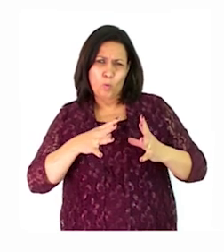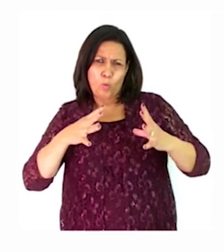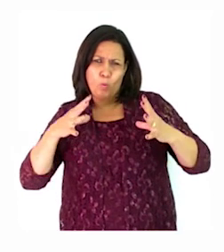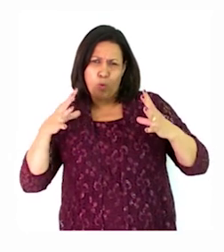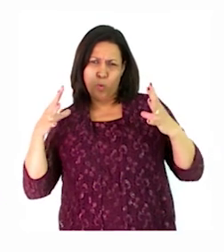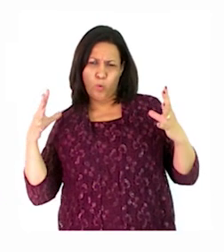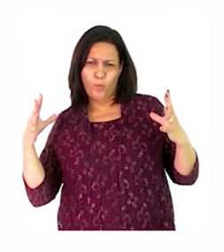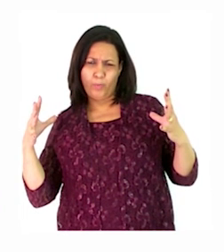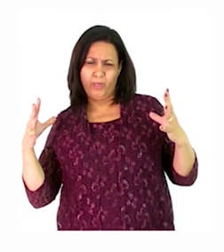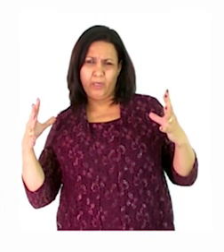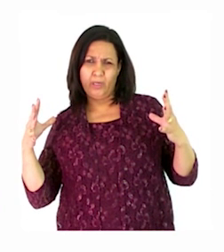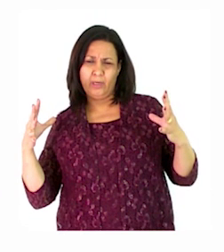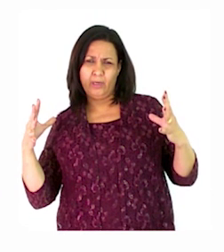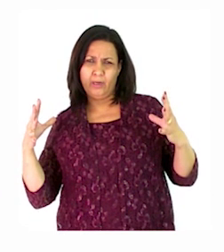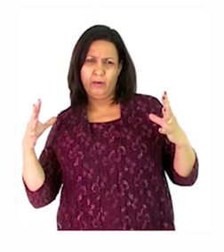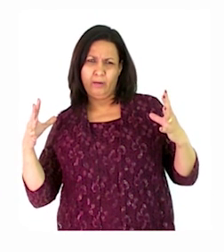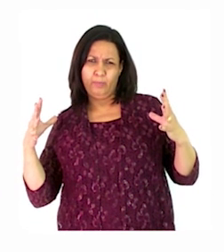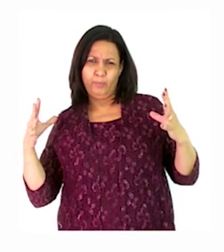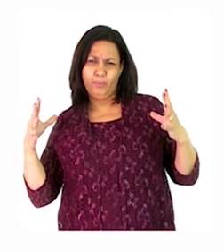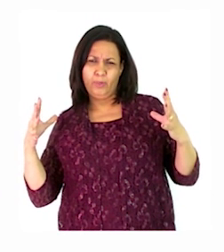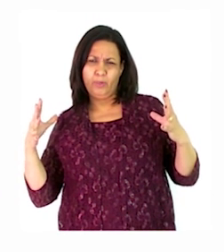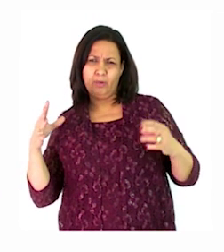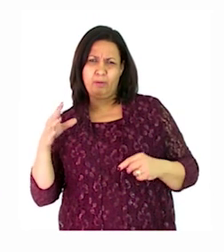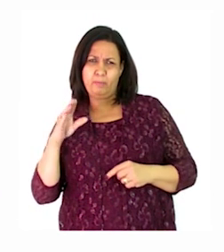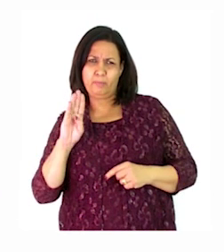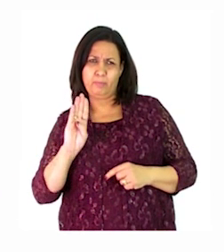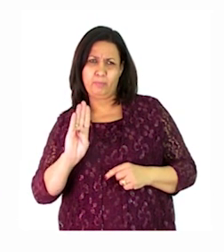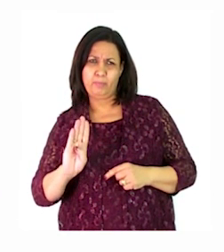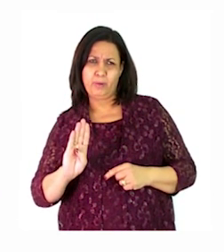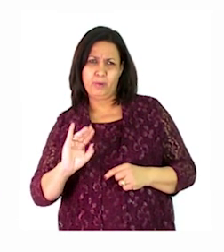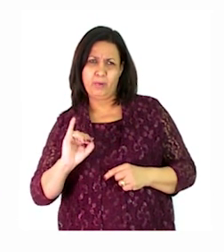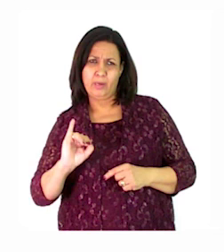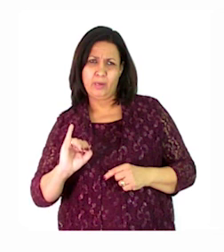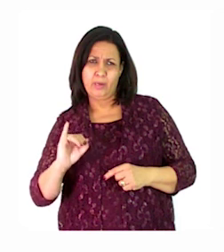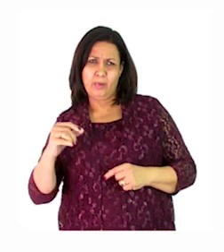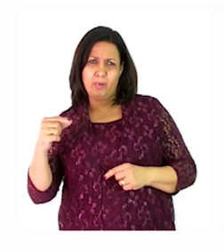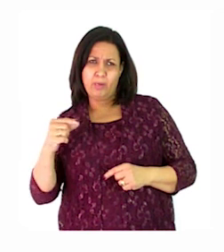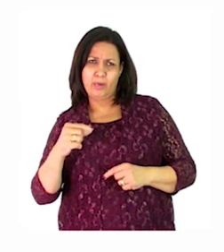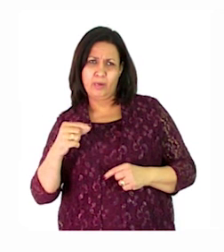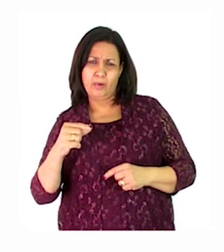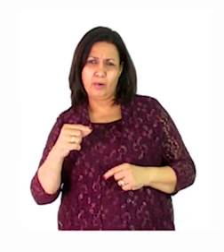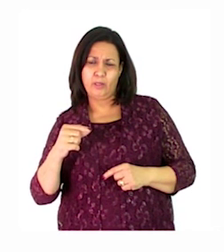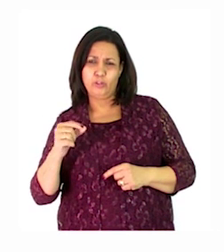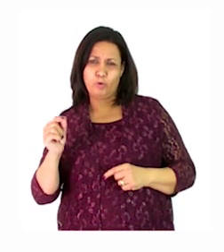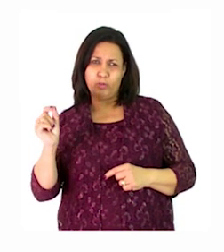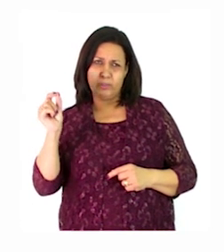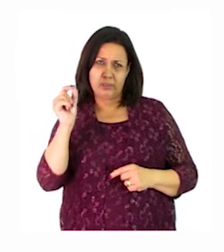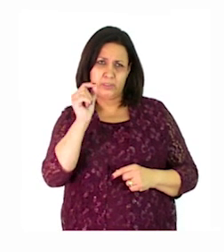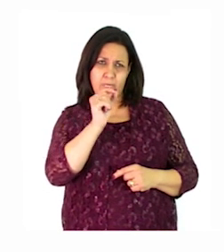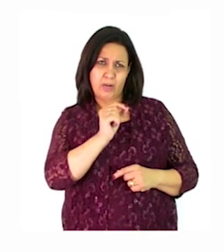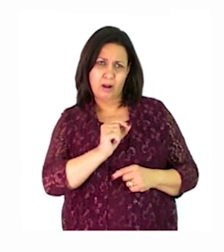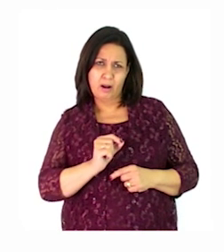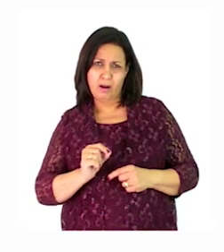it's big, it's very large. So you need to circle the aeroplane. Can